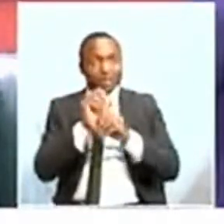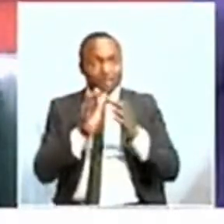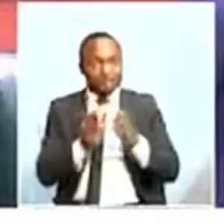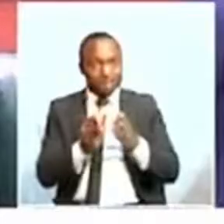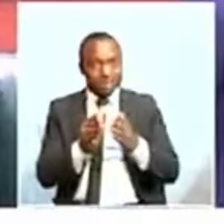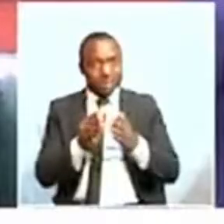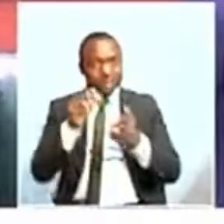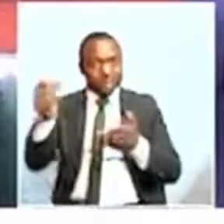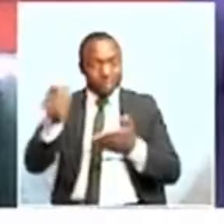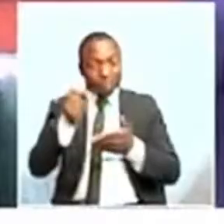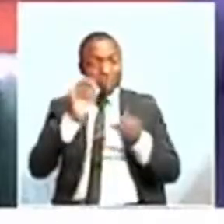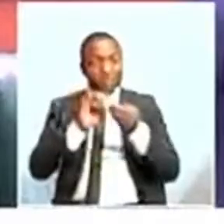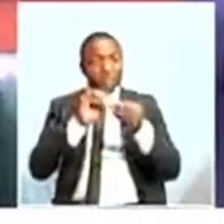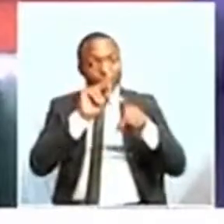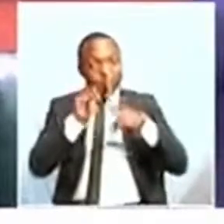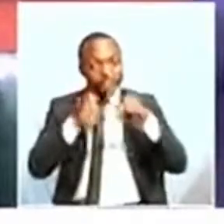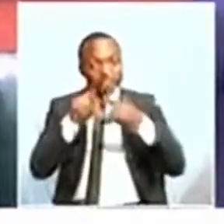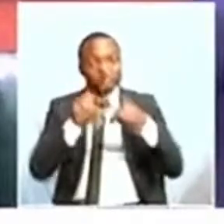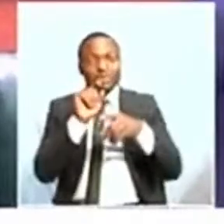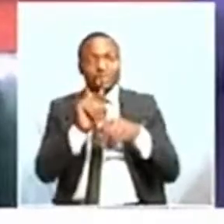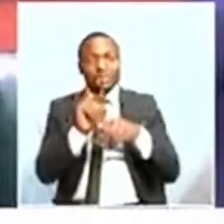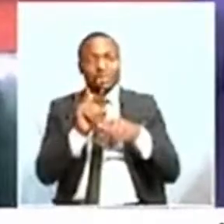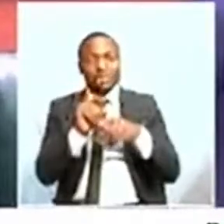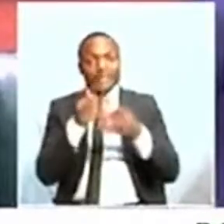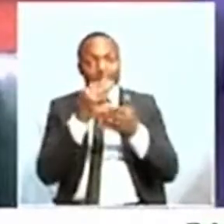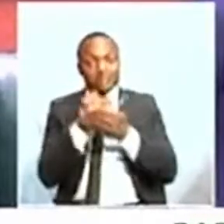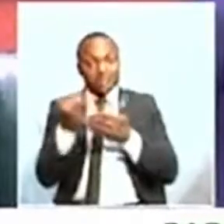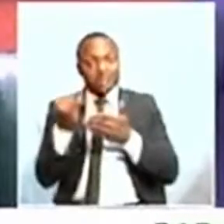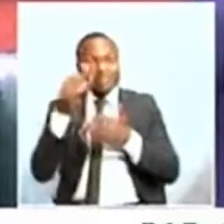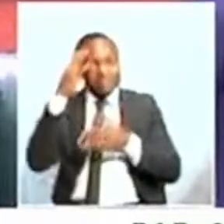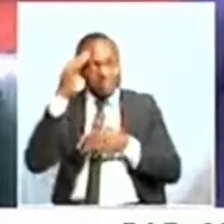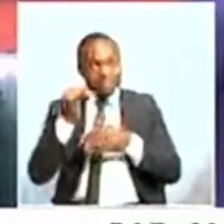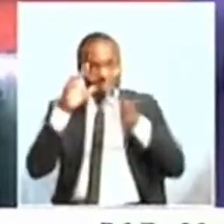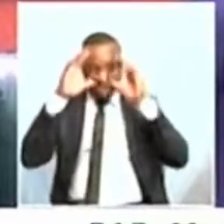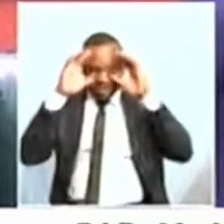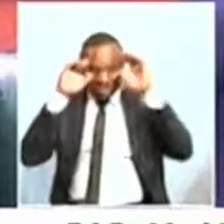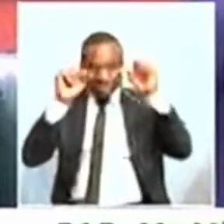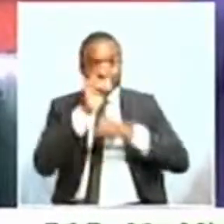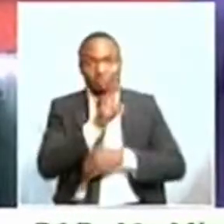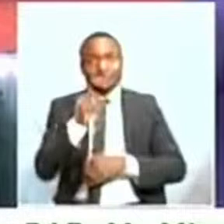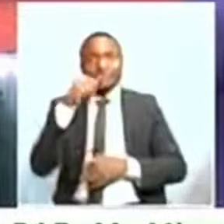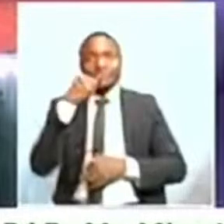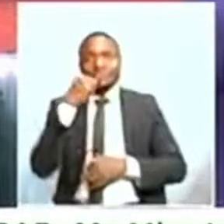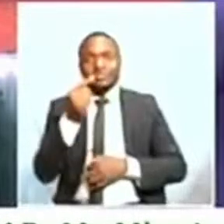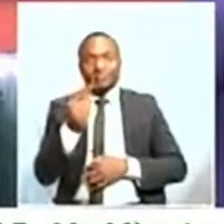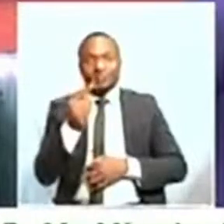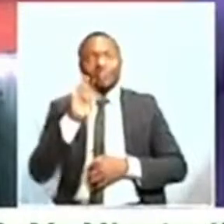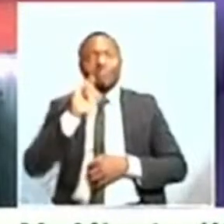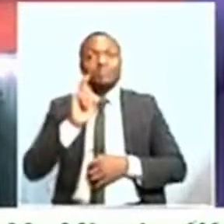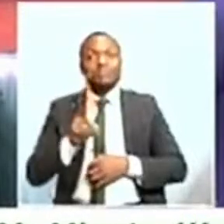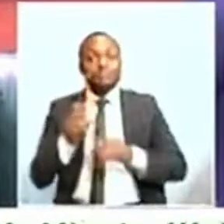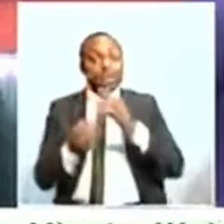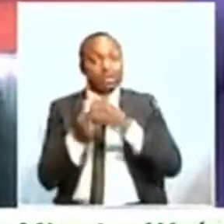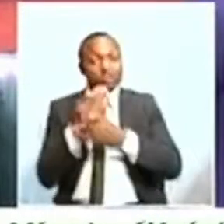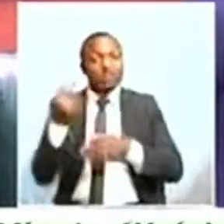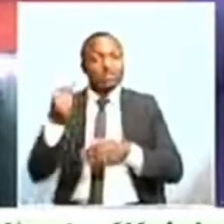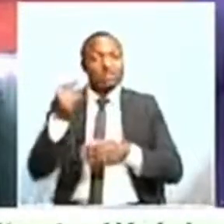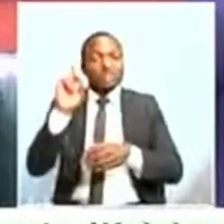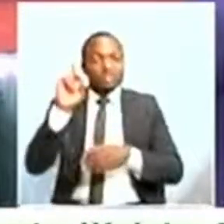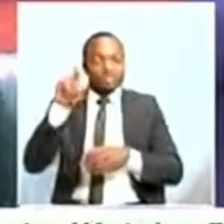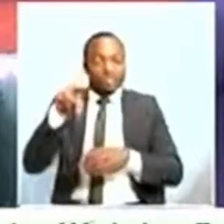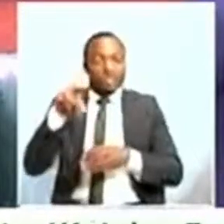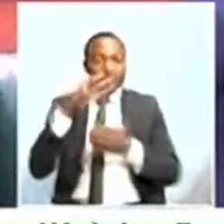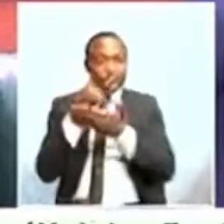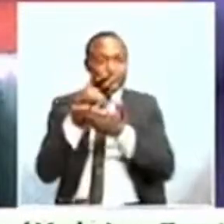people, it's a multiplier effect that we talk about. And that is why President HH says we have to grow the GDP of the